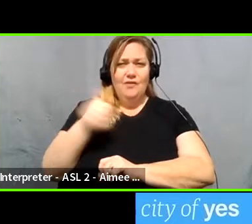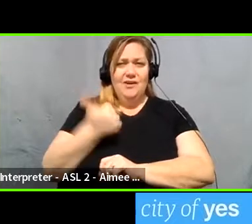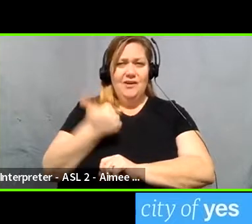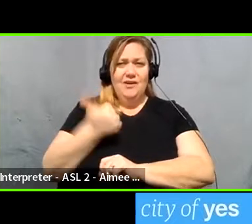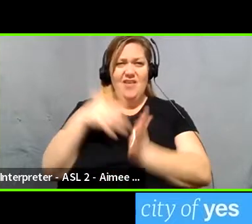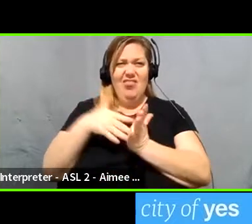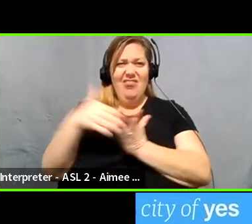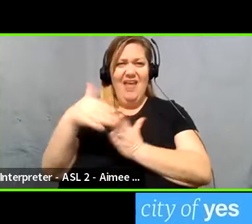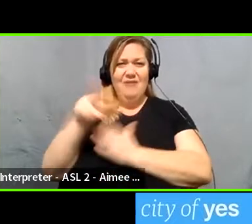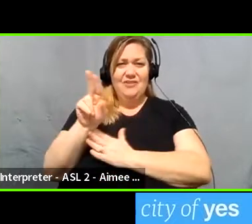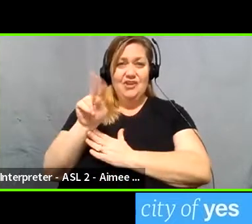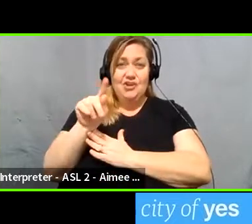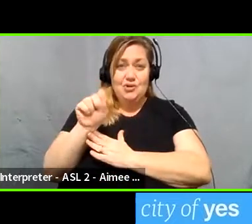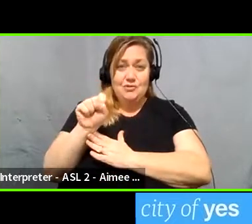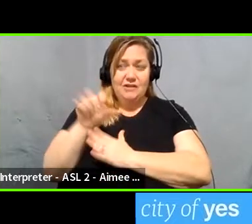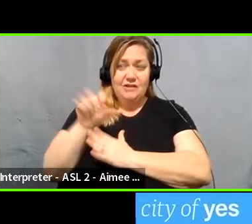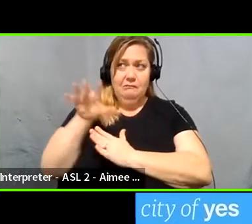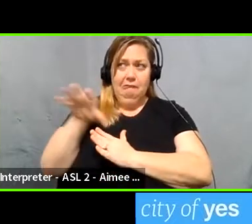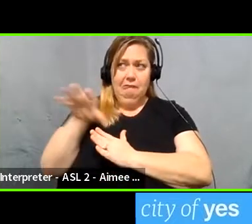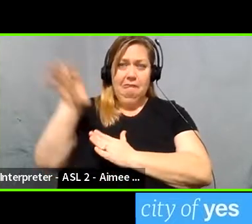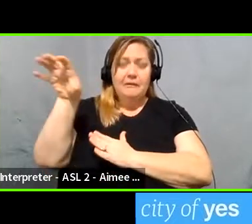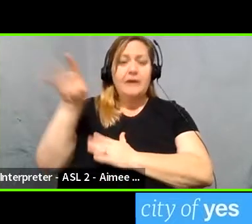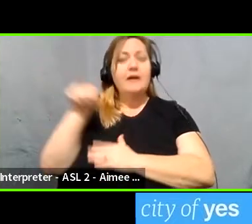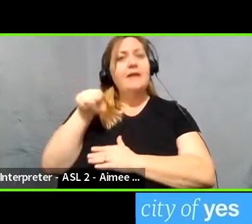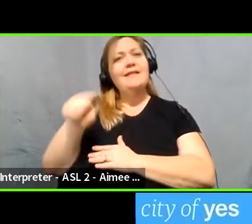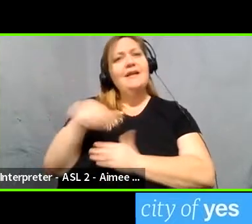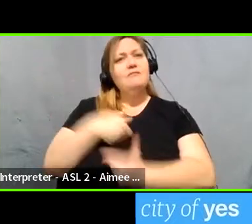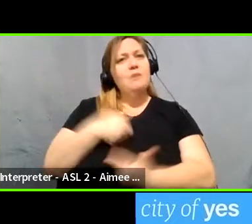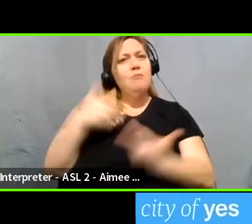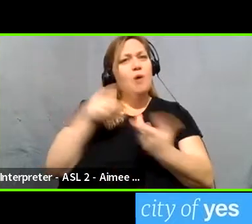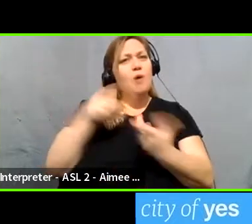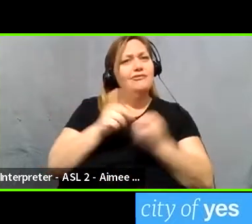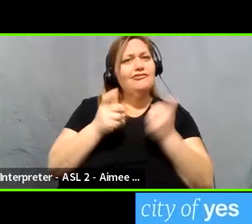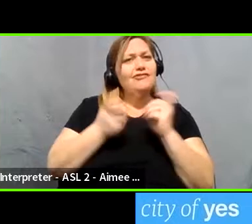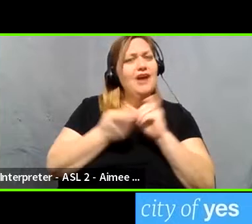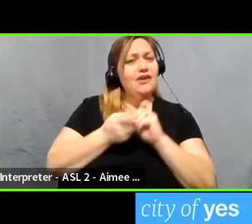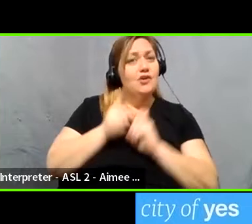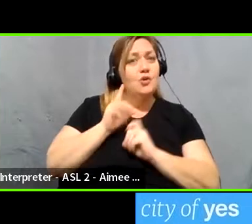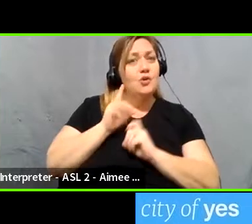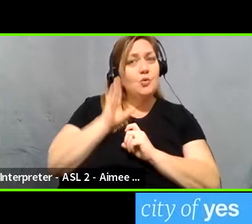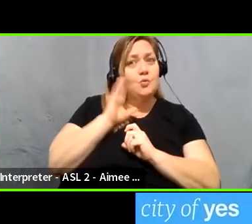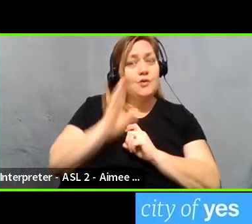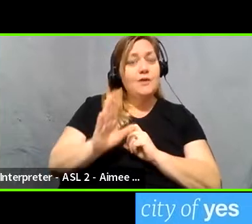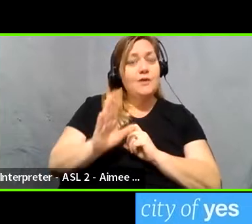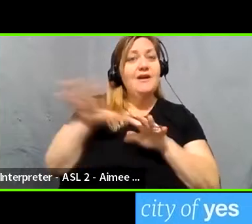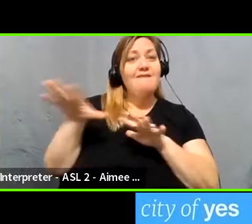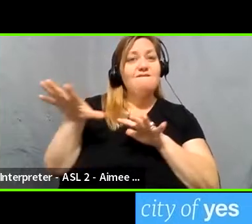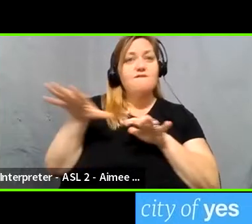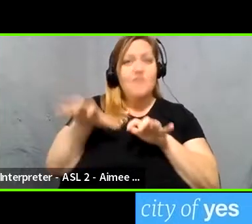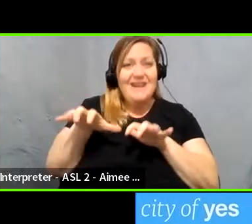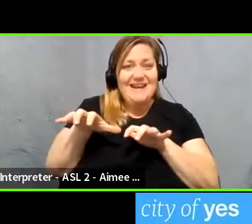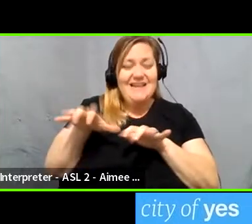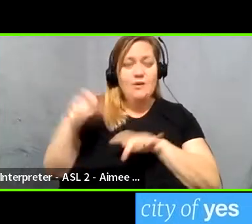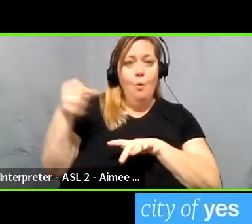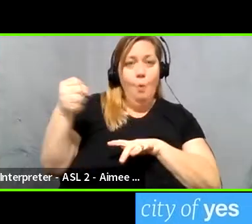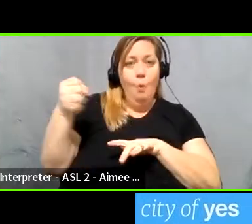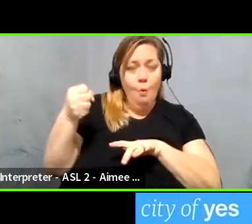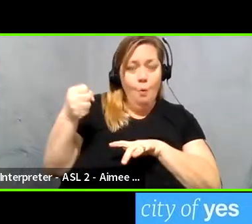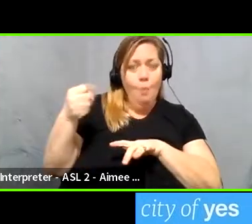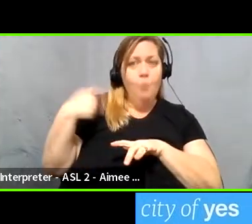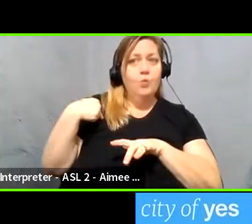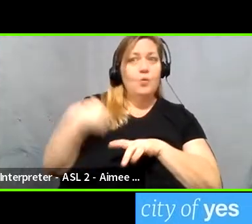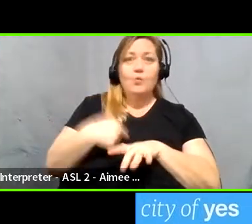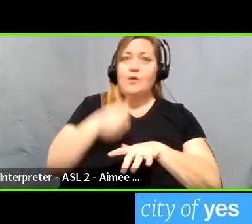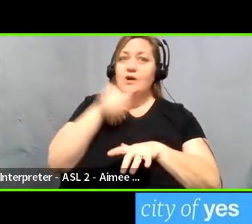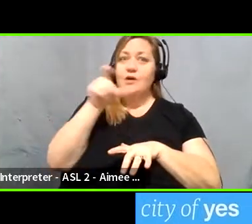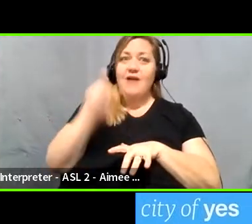So with this proposed changes, will there be a freeze that we will not have